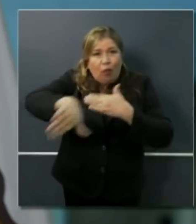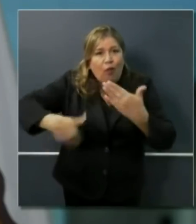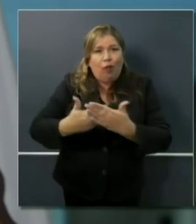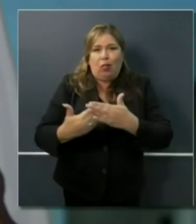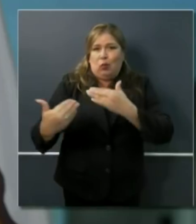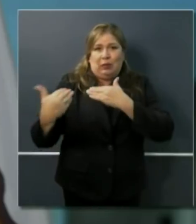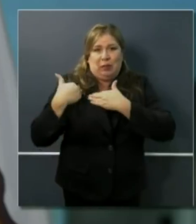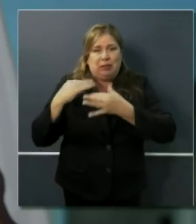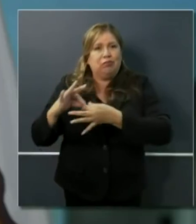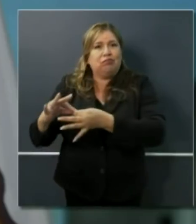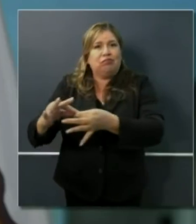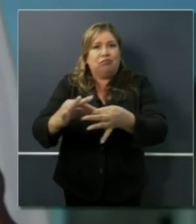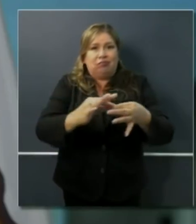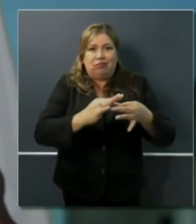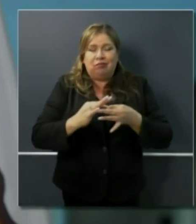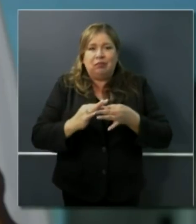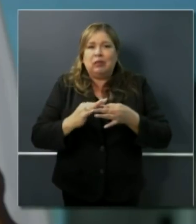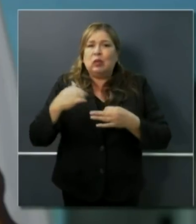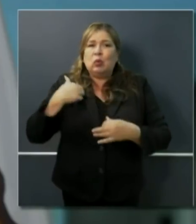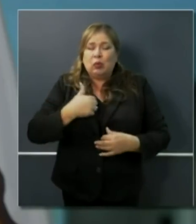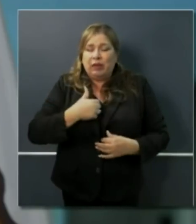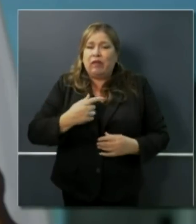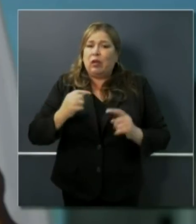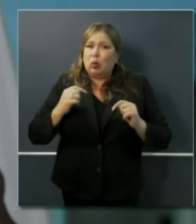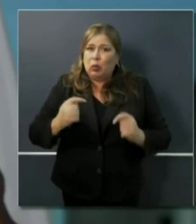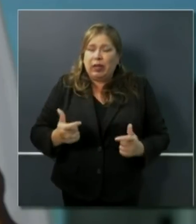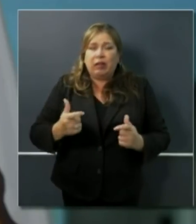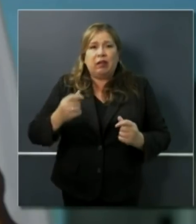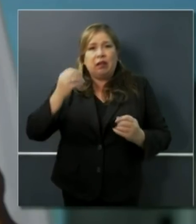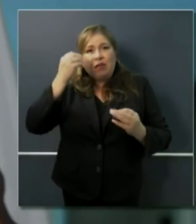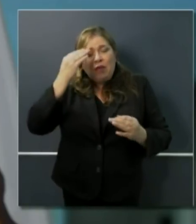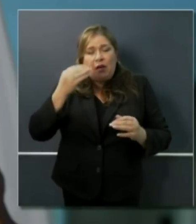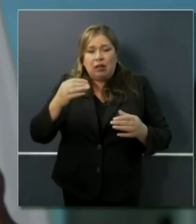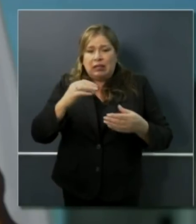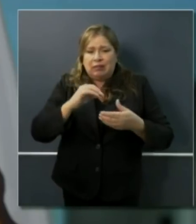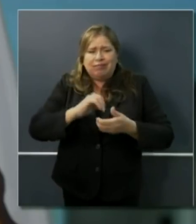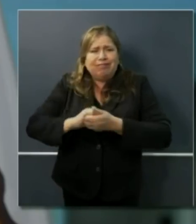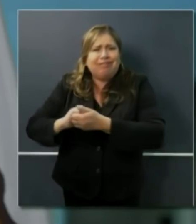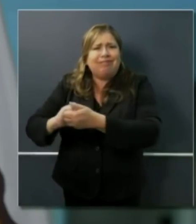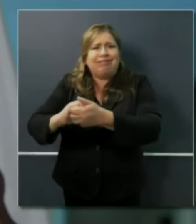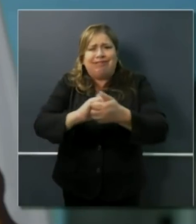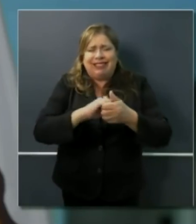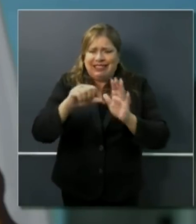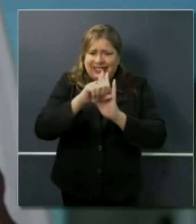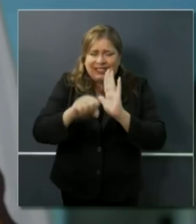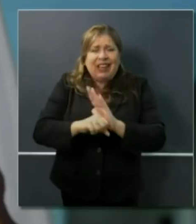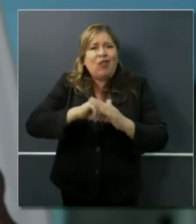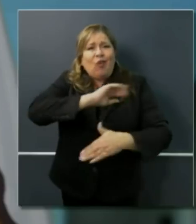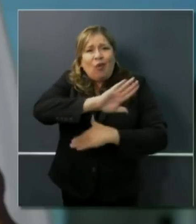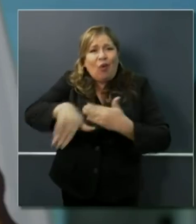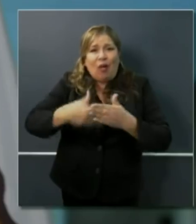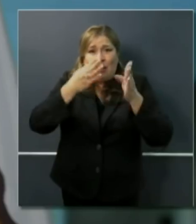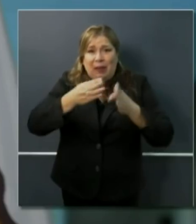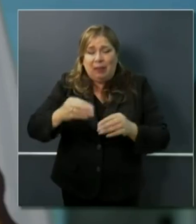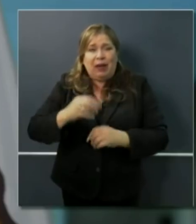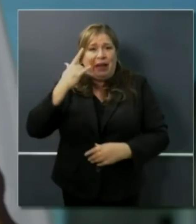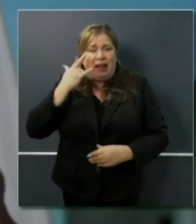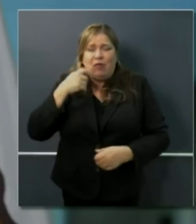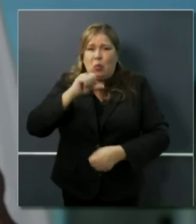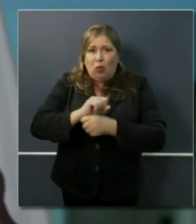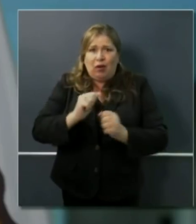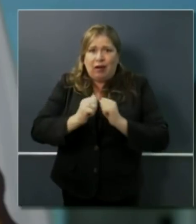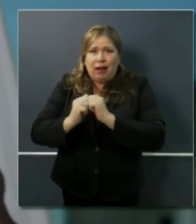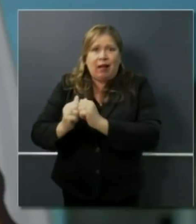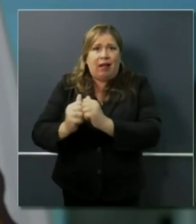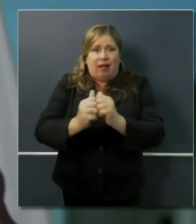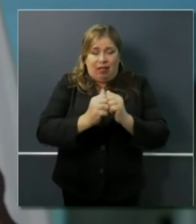not just quickly, but we moved thoughtfully as a state, 40 million strong. As we begin to transition out of